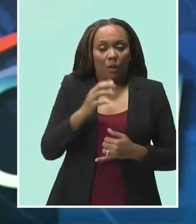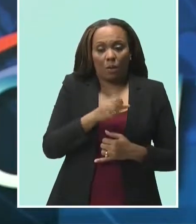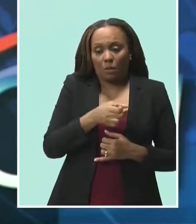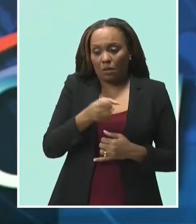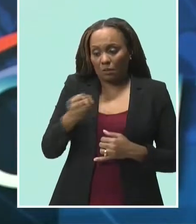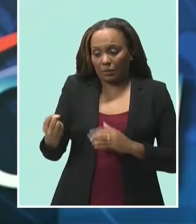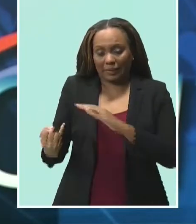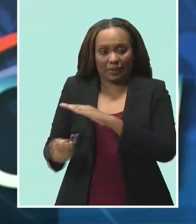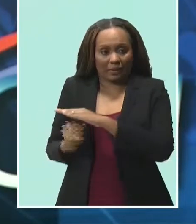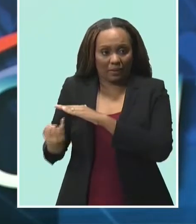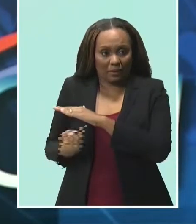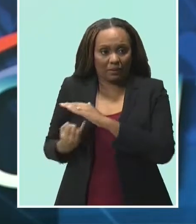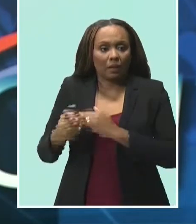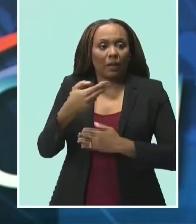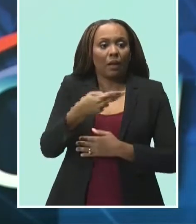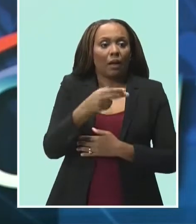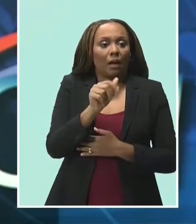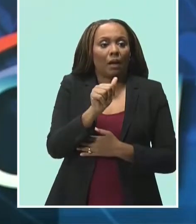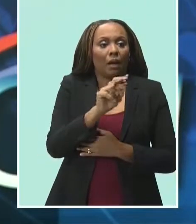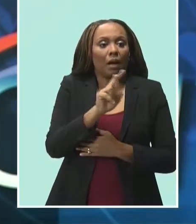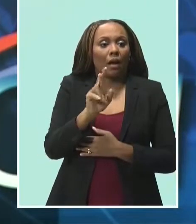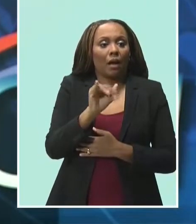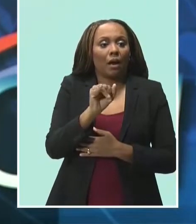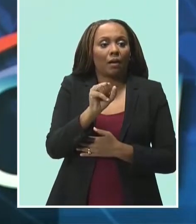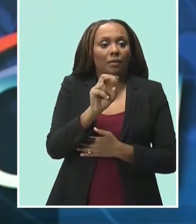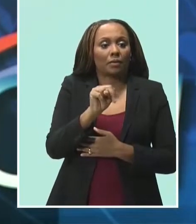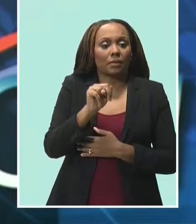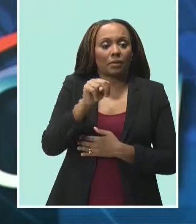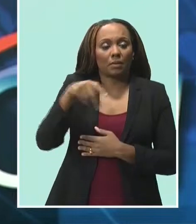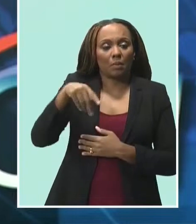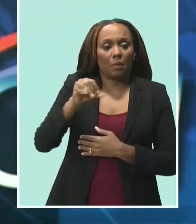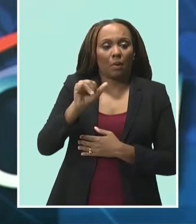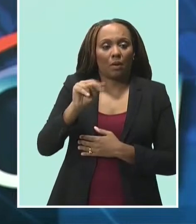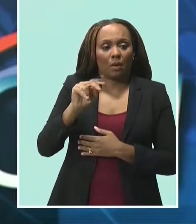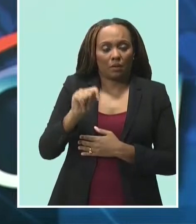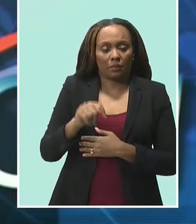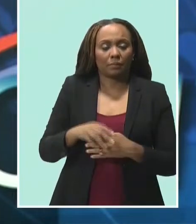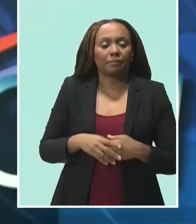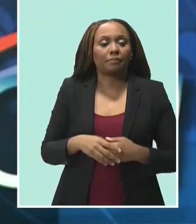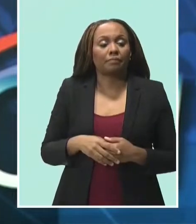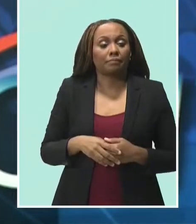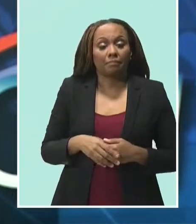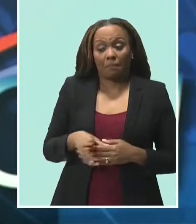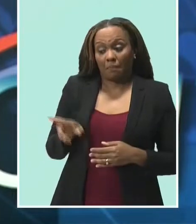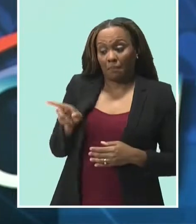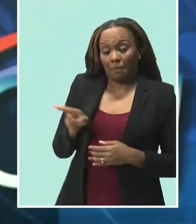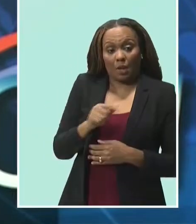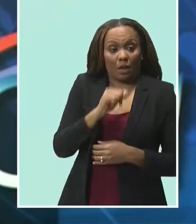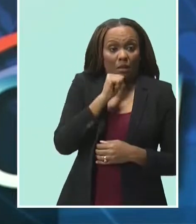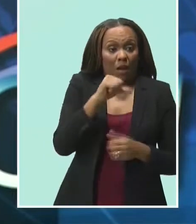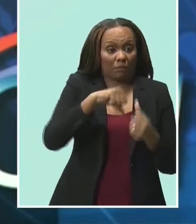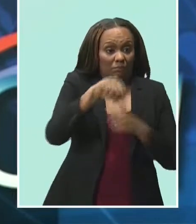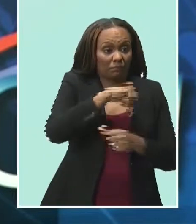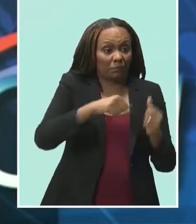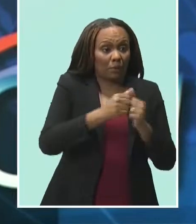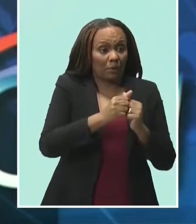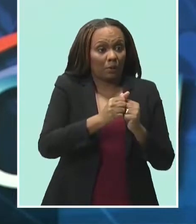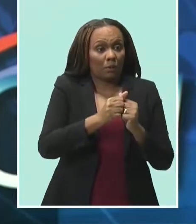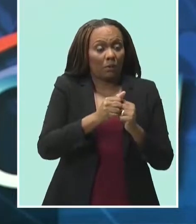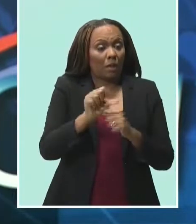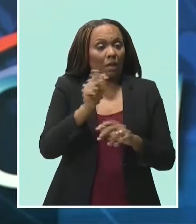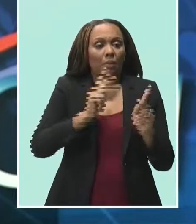Point. Despite not having contact with members of the household, the Ministry of Health is taking the usual precaution of testing family